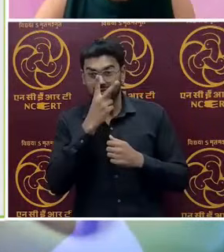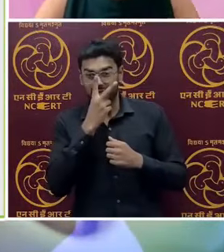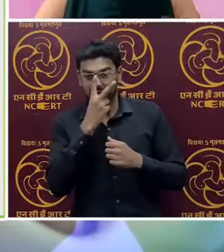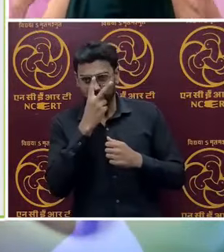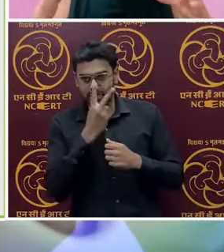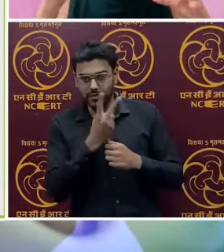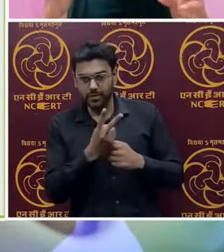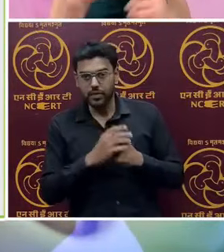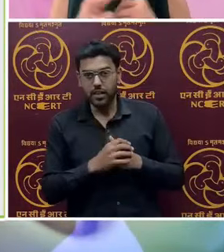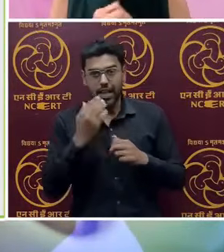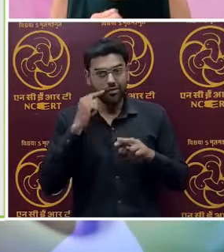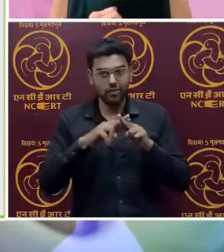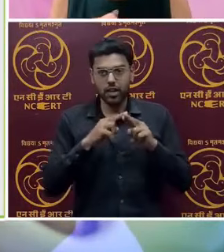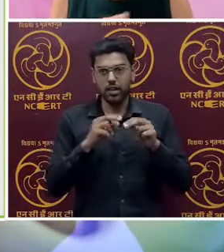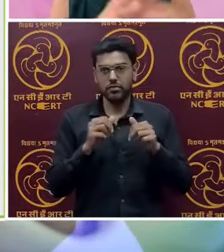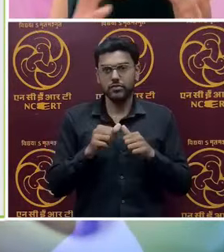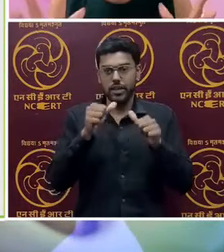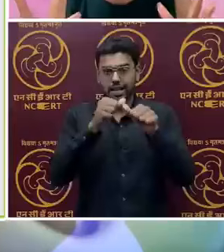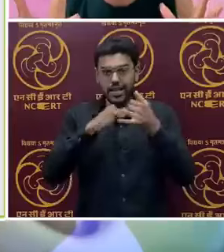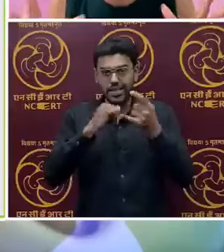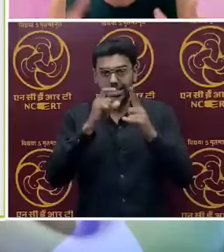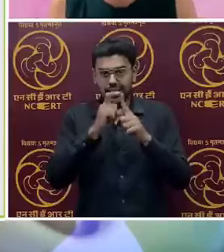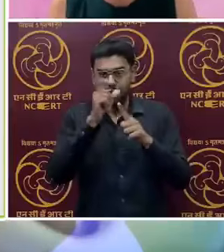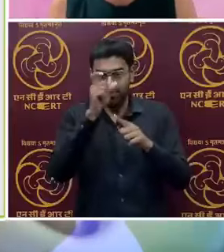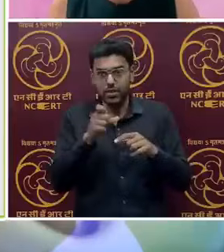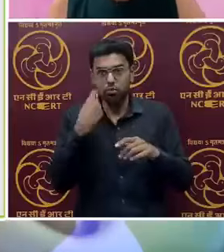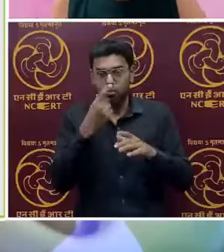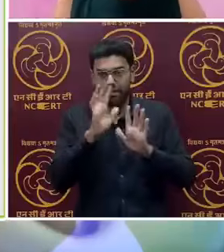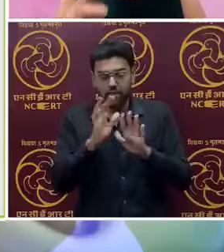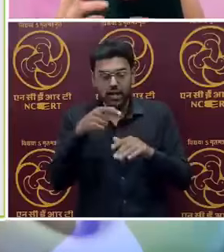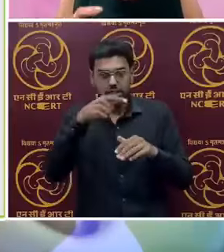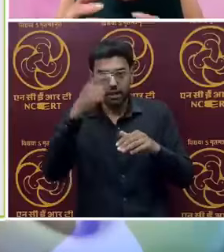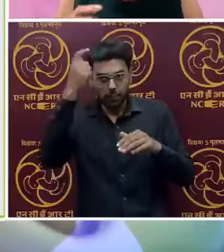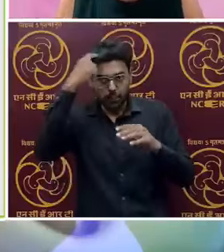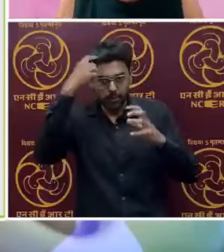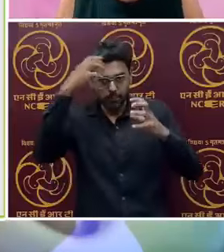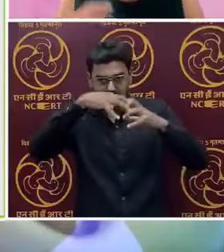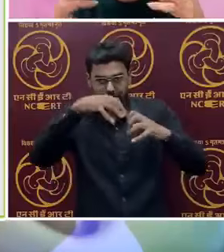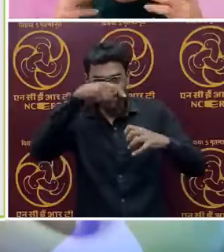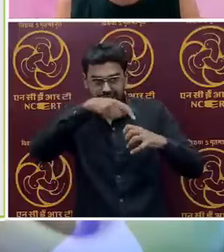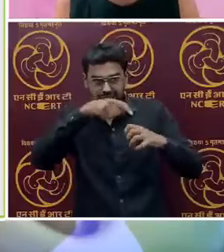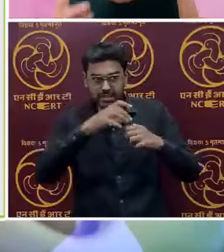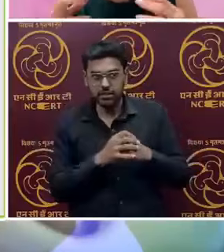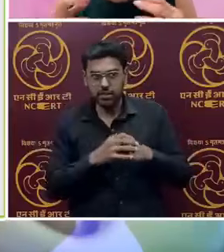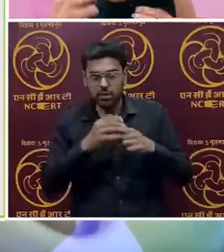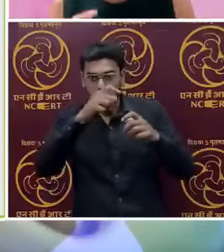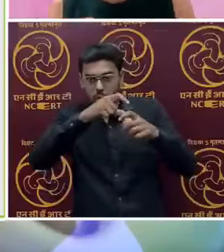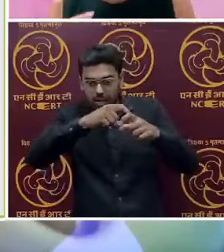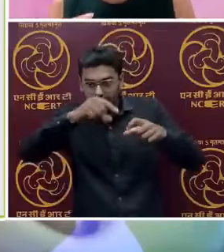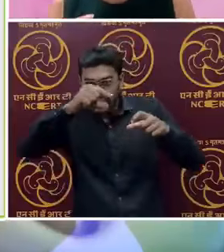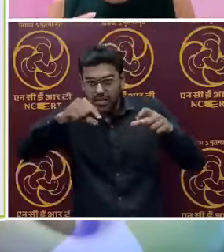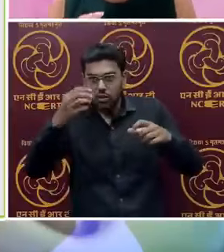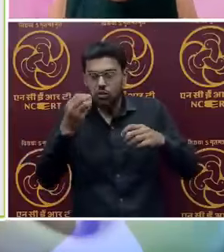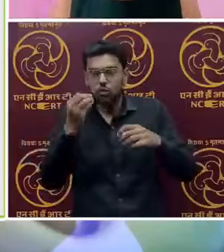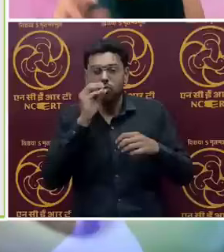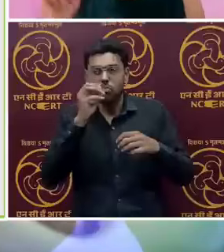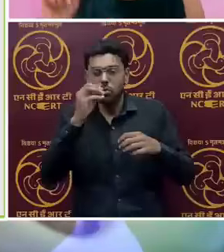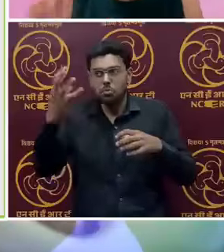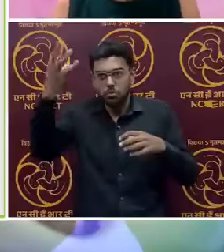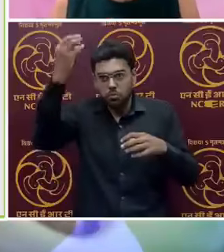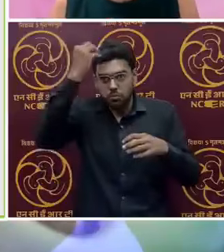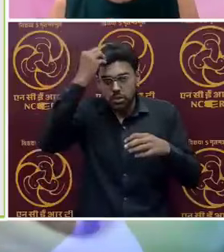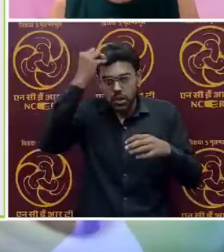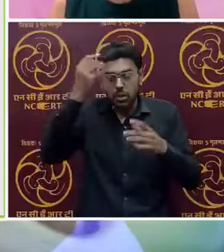brain, when there is any stimuli in the environment, the autistic brain takes in way too much information than